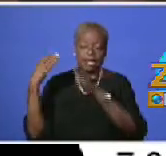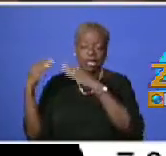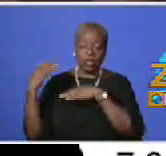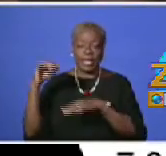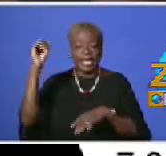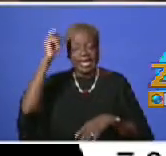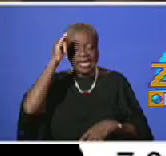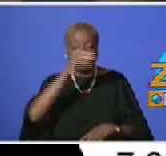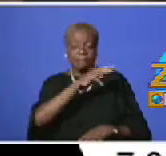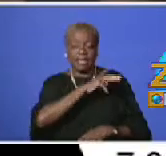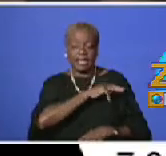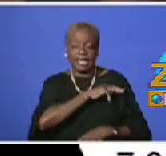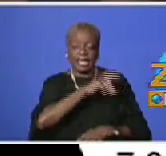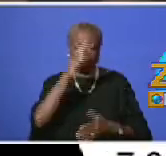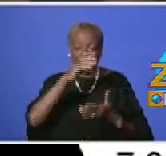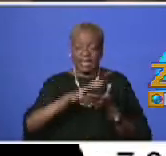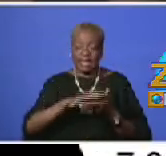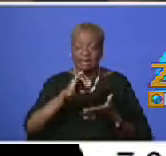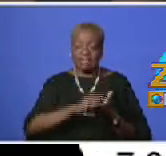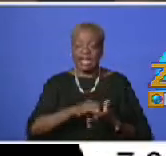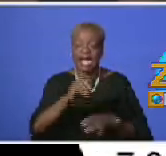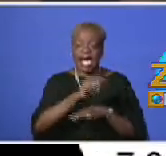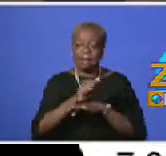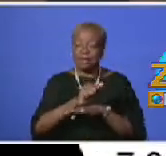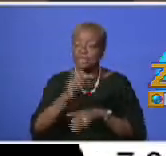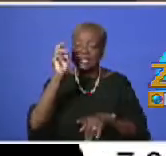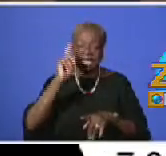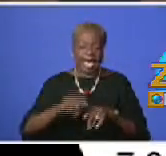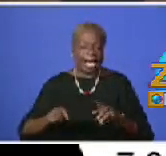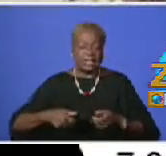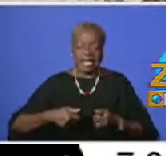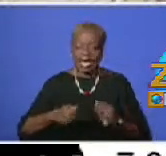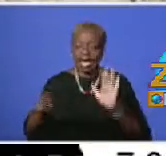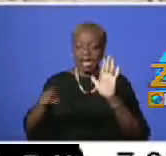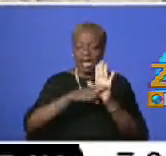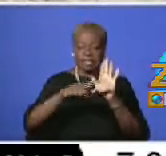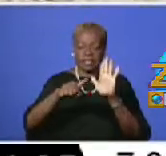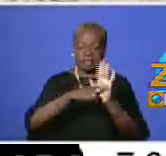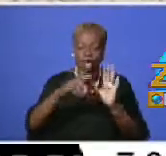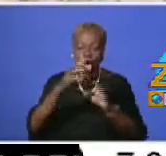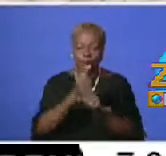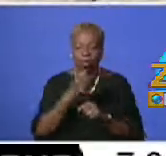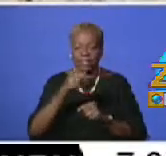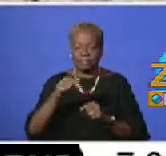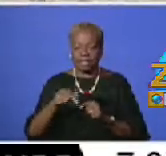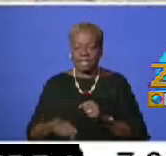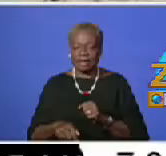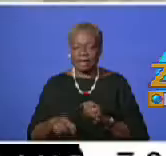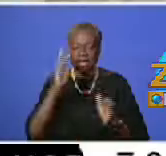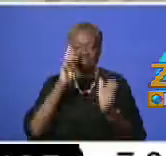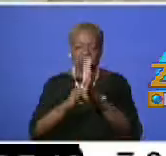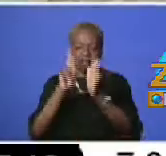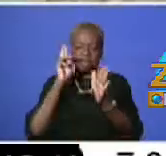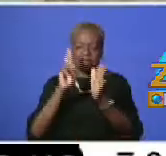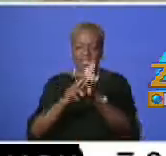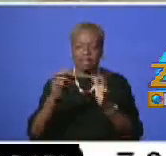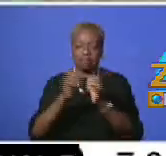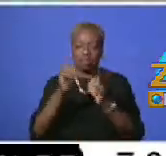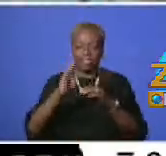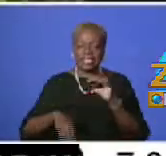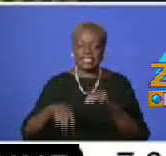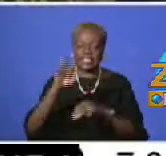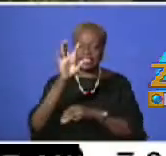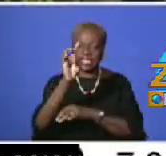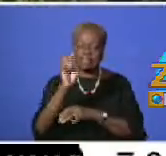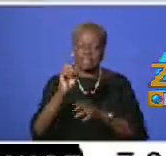adding that Abaconians cannot allow negativity to hold them down. The record reflects that more than 70 people died